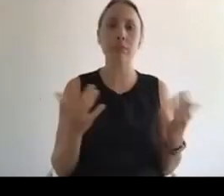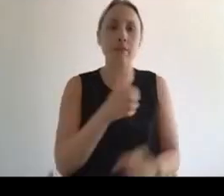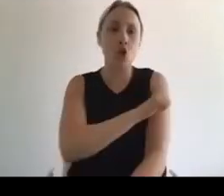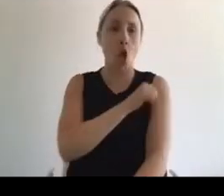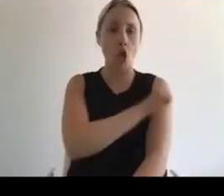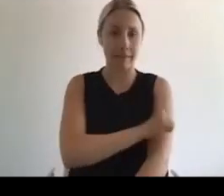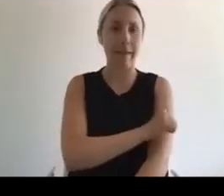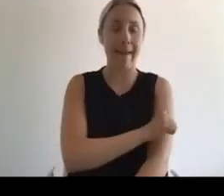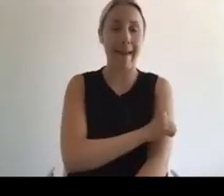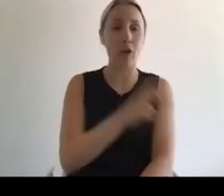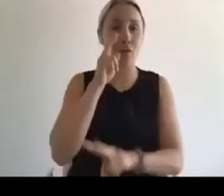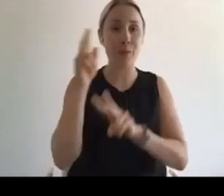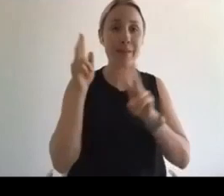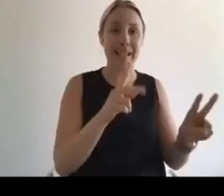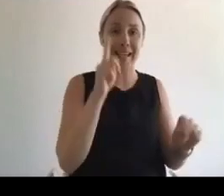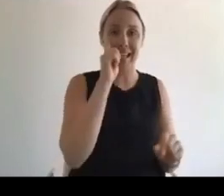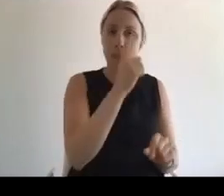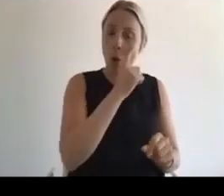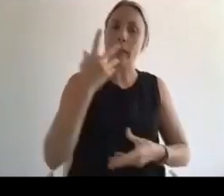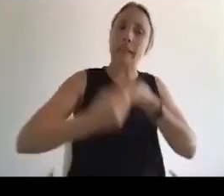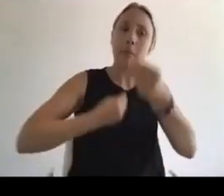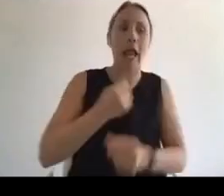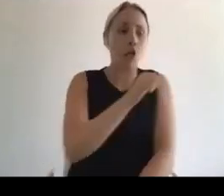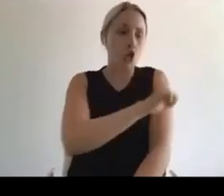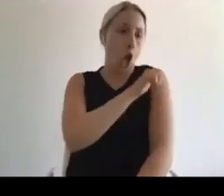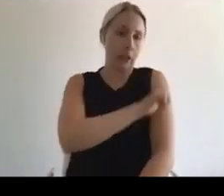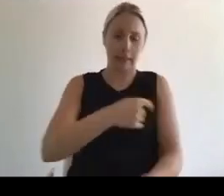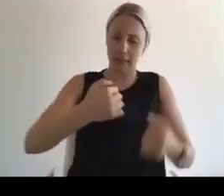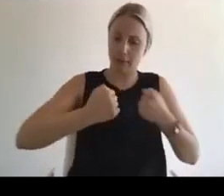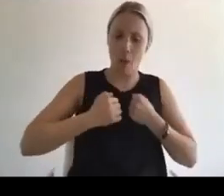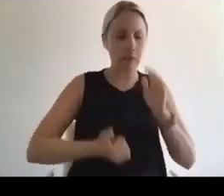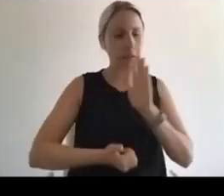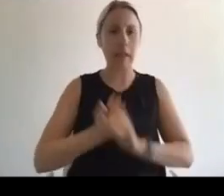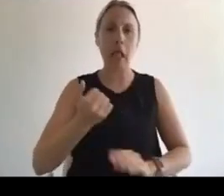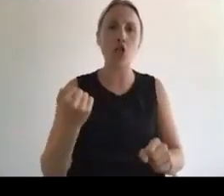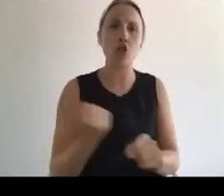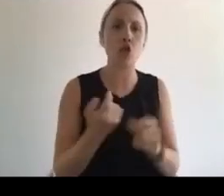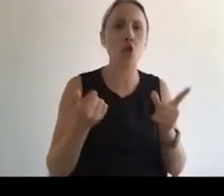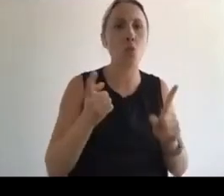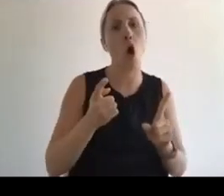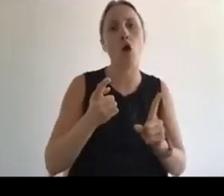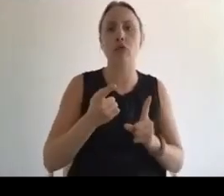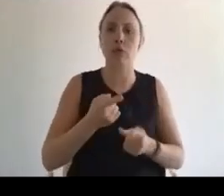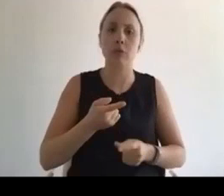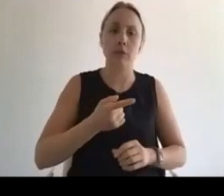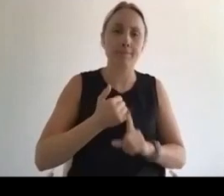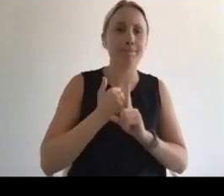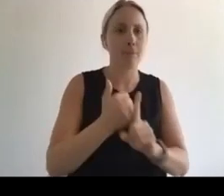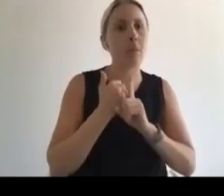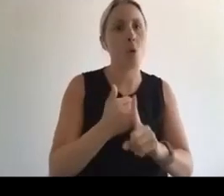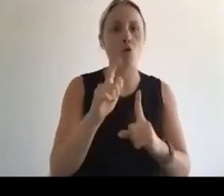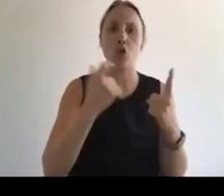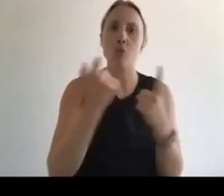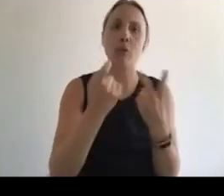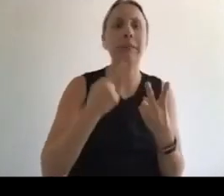this crisis about what they do, the skills that they contribute, the safety critical nature of their